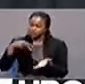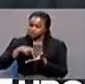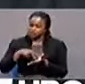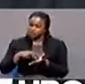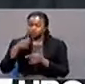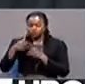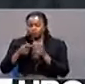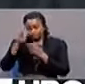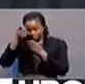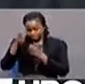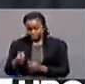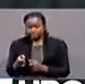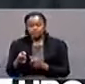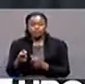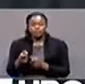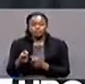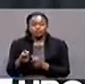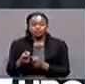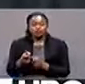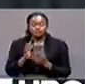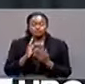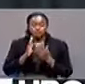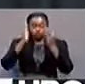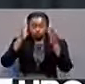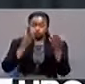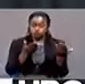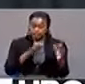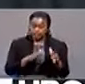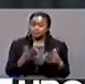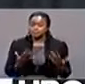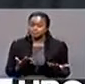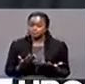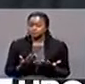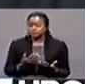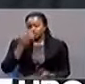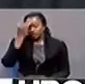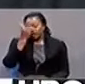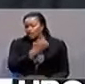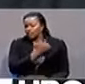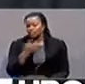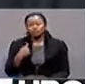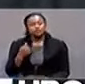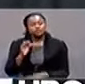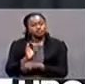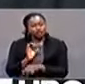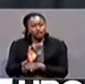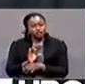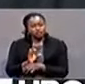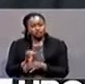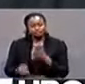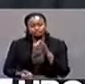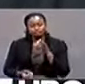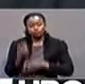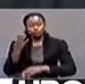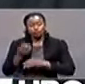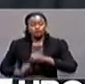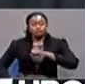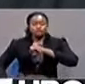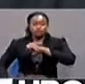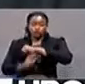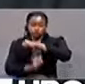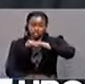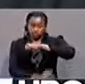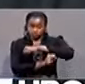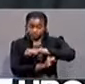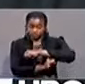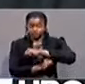Archbishop. The Catholic Church is built on the foundations